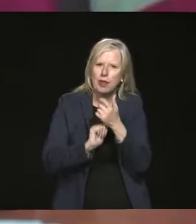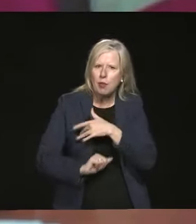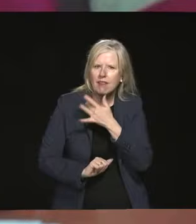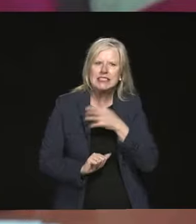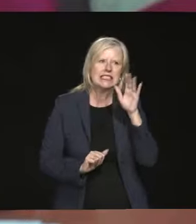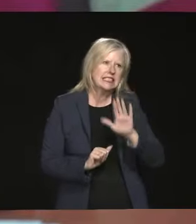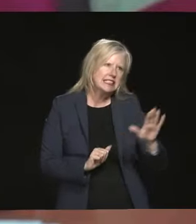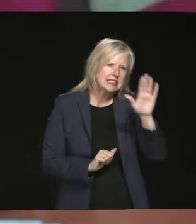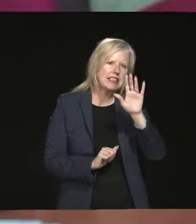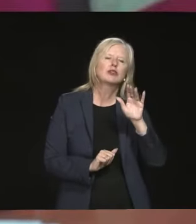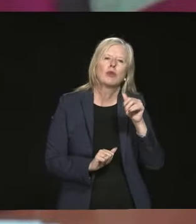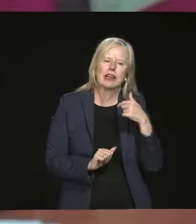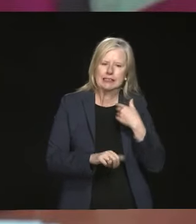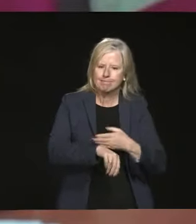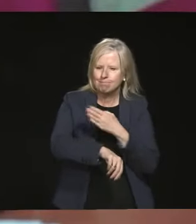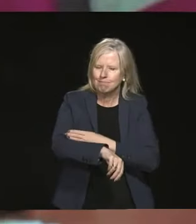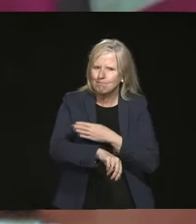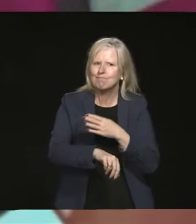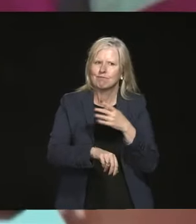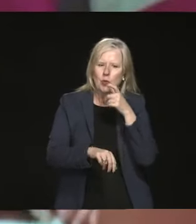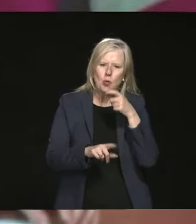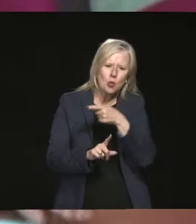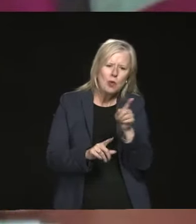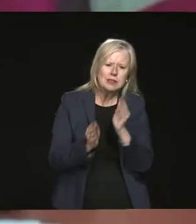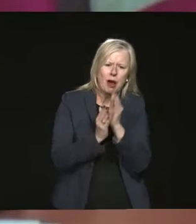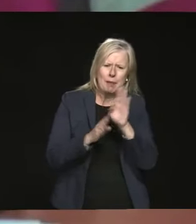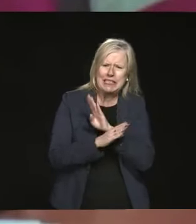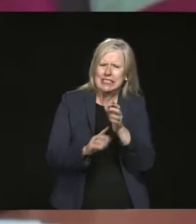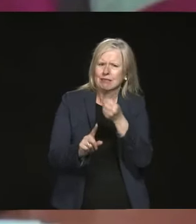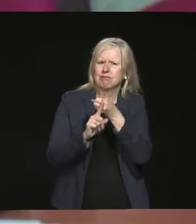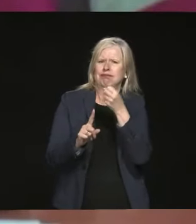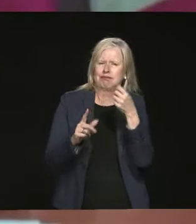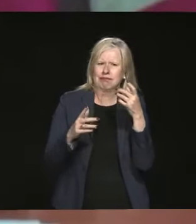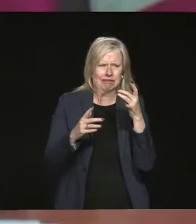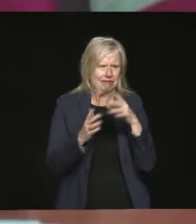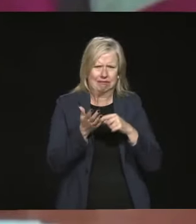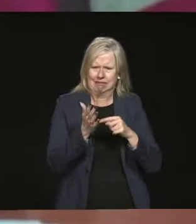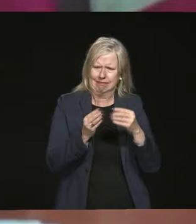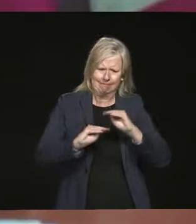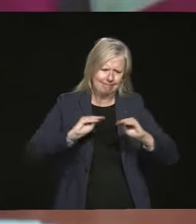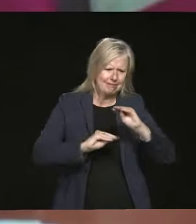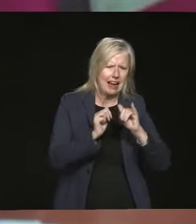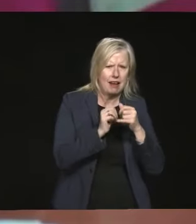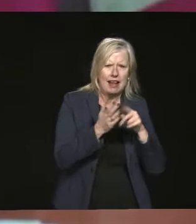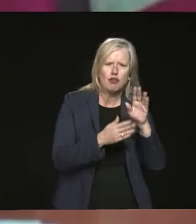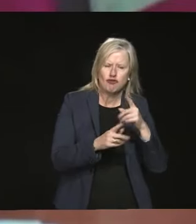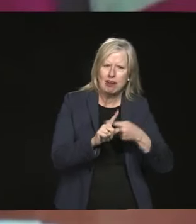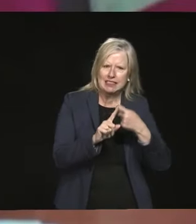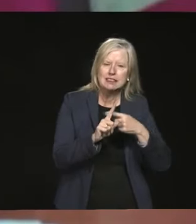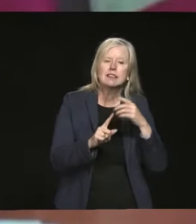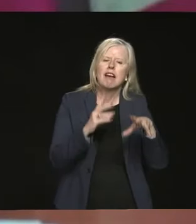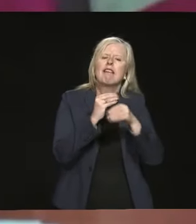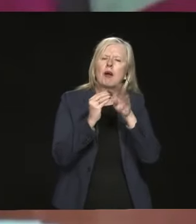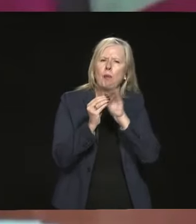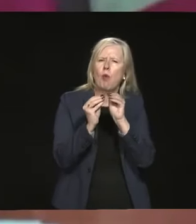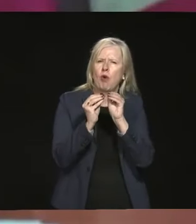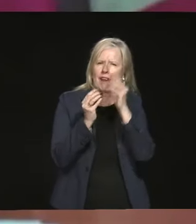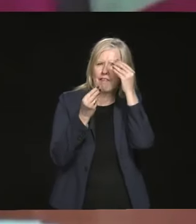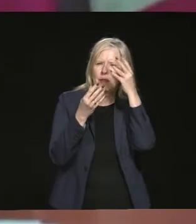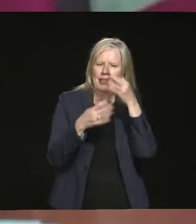hard-hit small businesses, and we will have more to say on this in the very near future. ont reconnaissance des défis auxquels